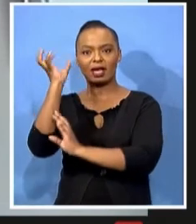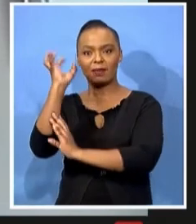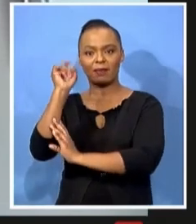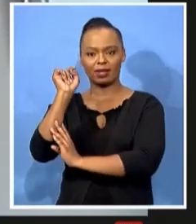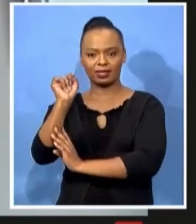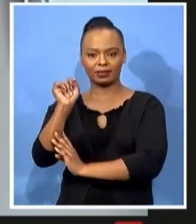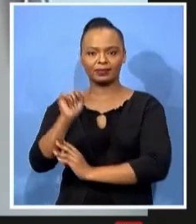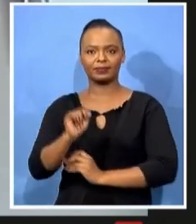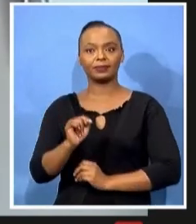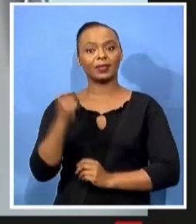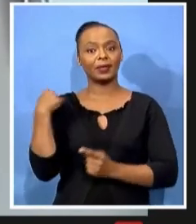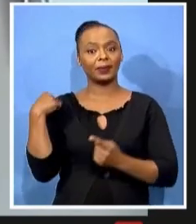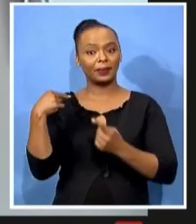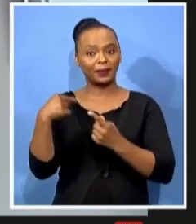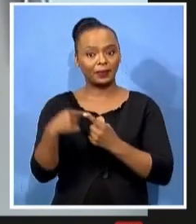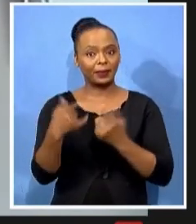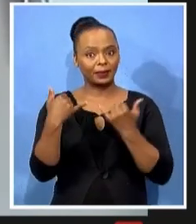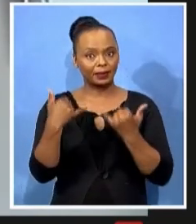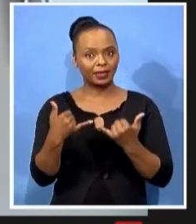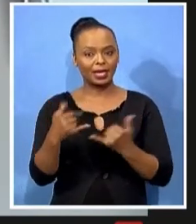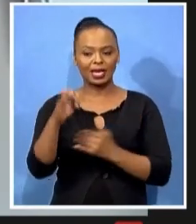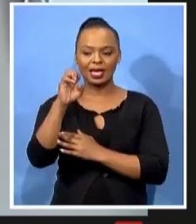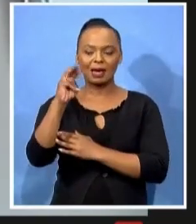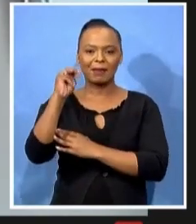that 50% of their